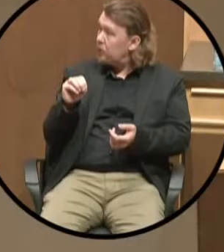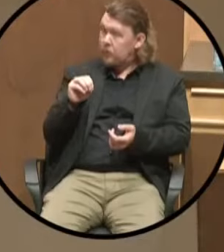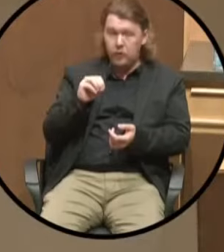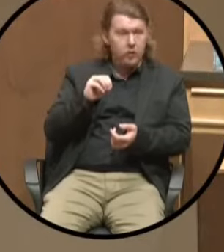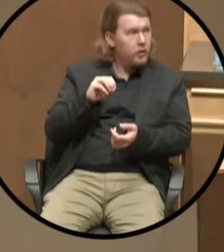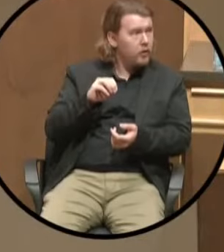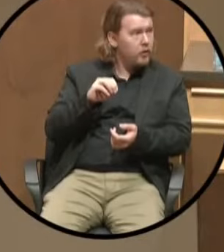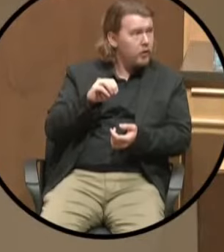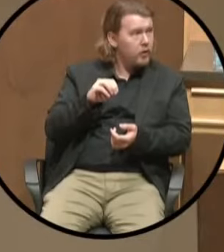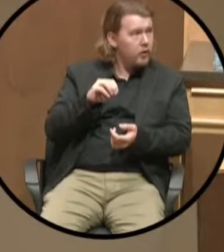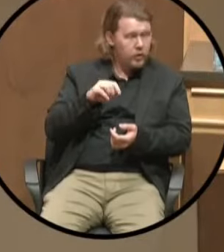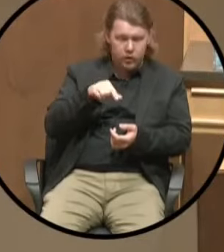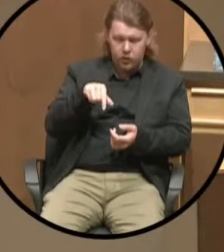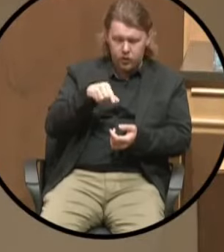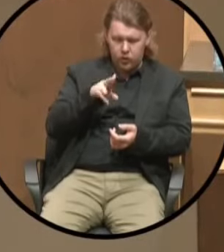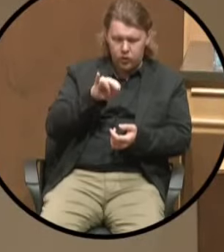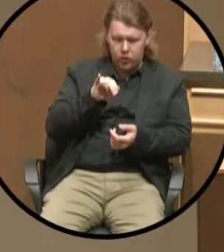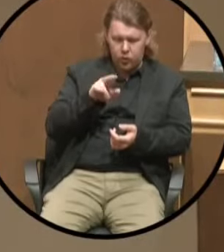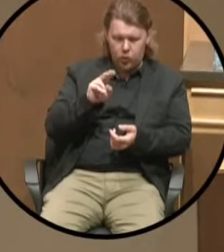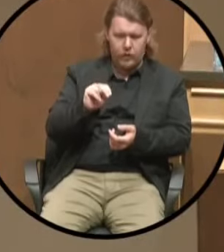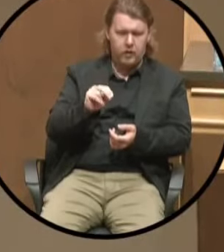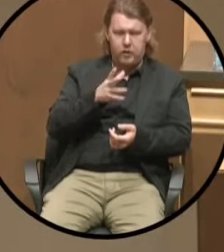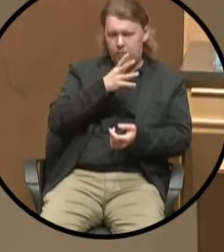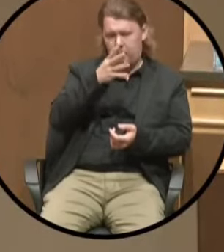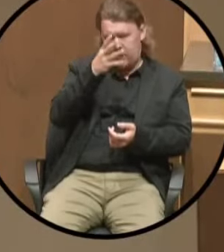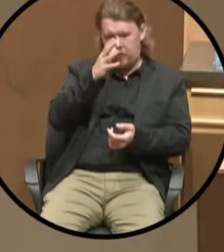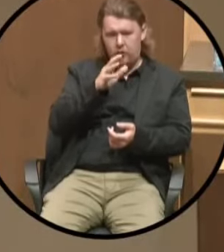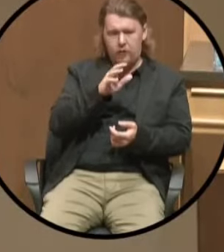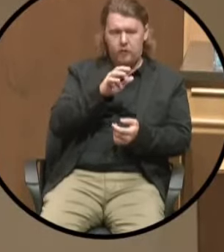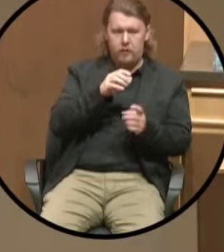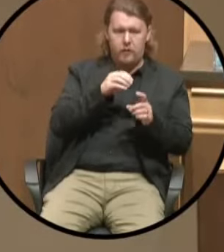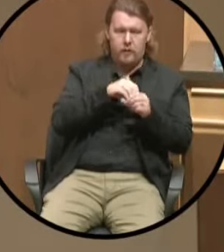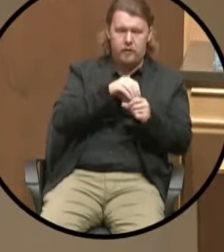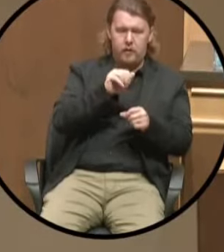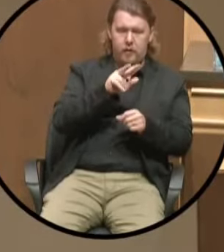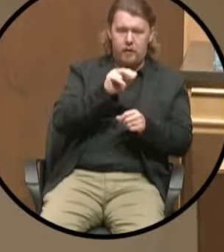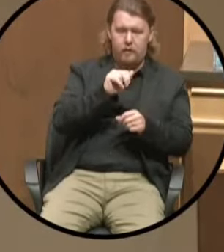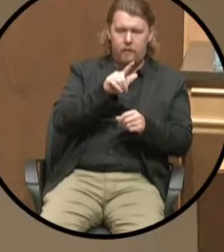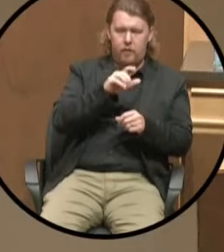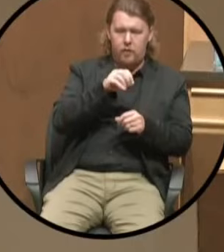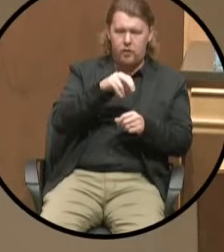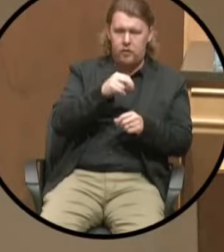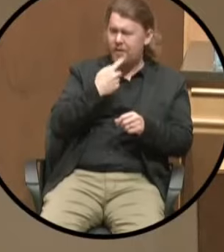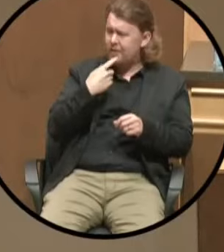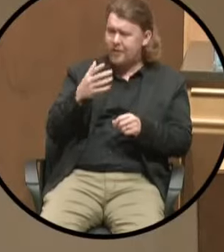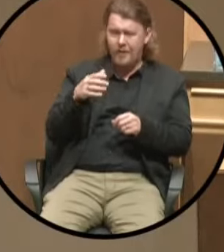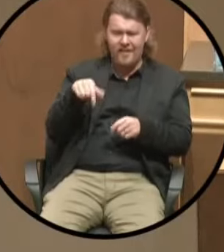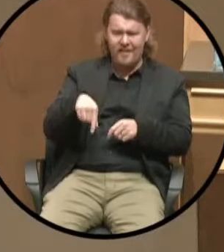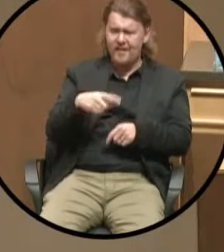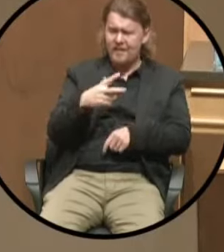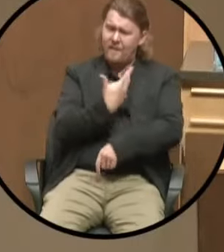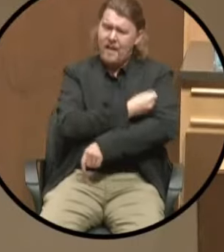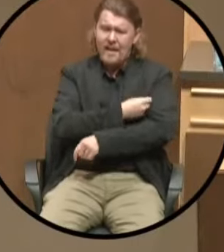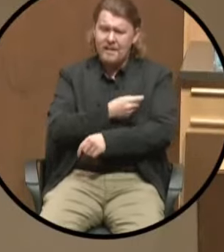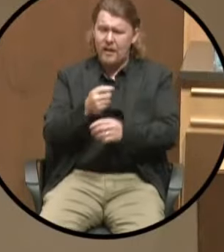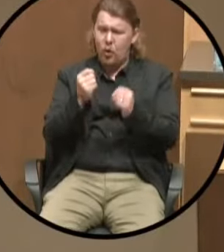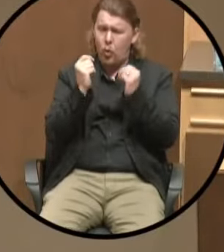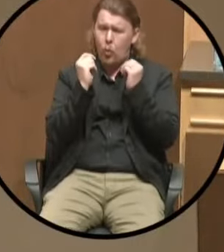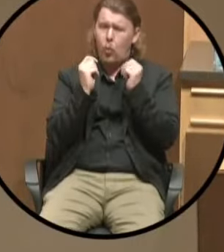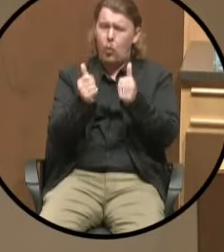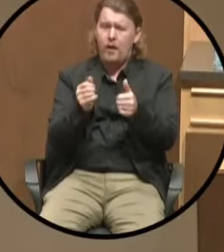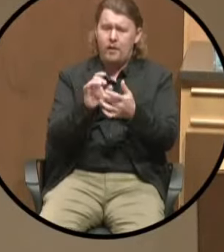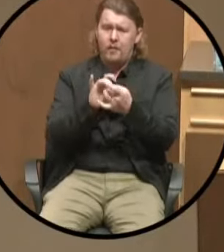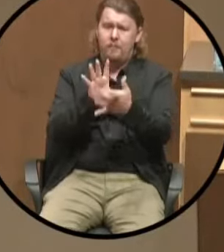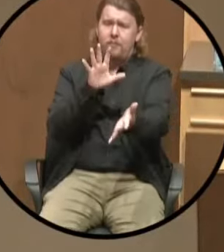Kewen, who is a parent at Avalon Middle School, asked, with the vaccine being rolled out so quickly due to